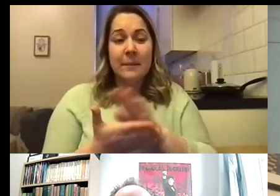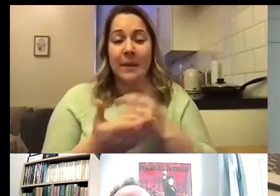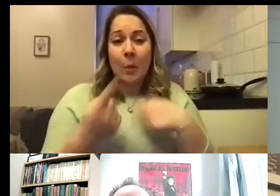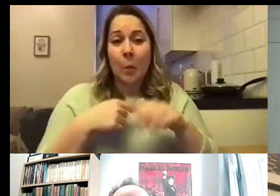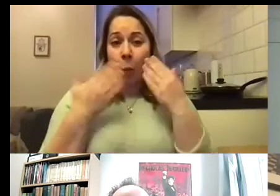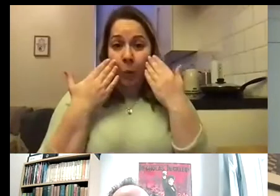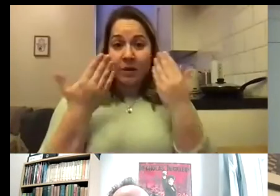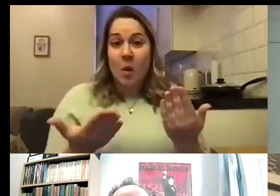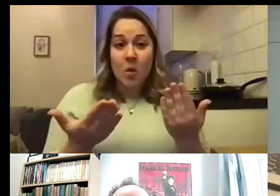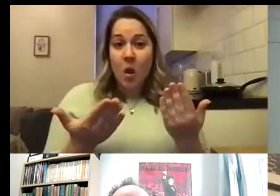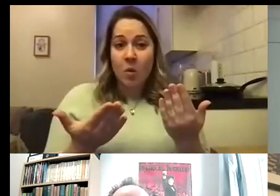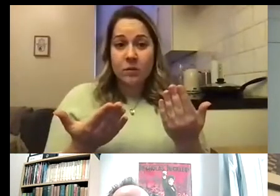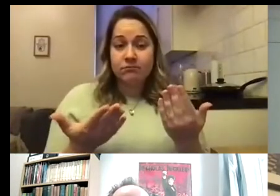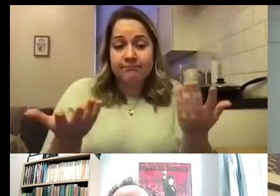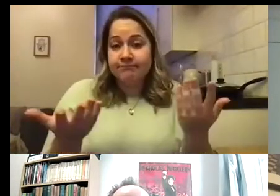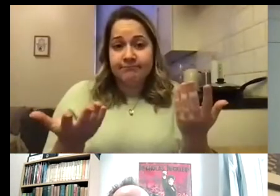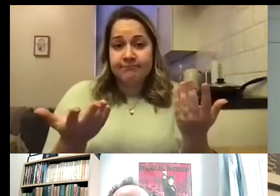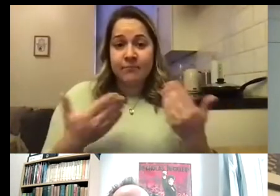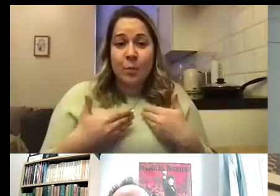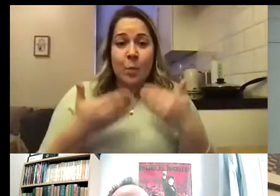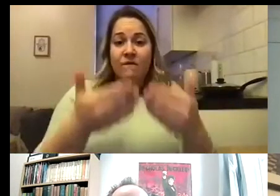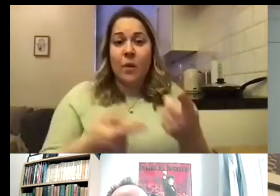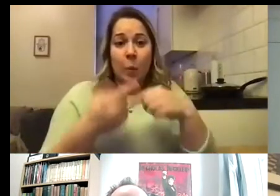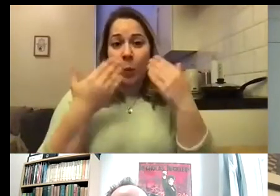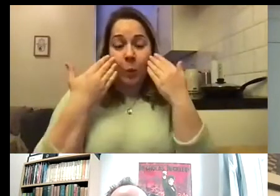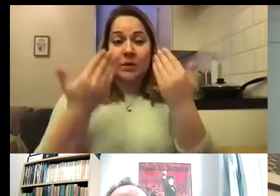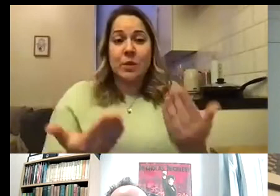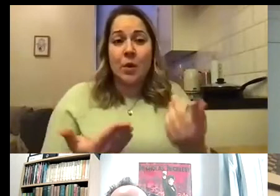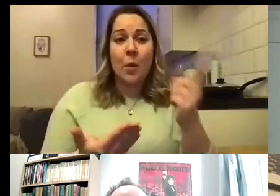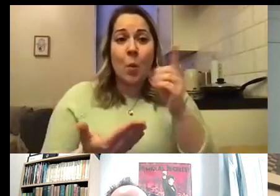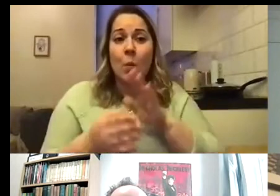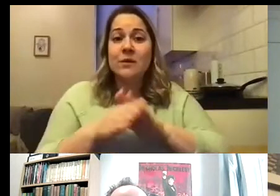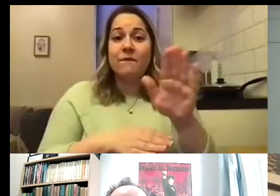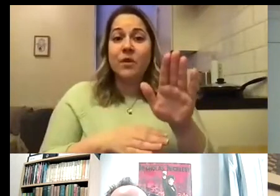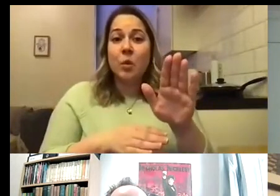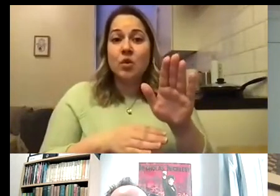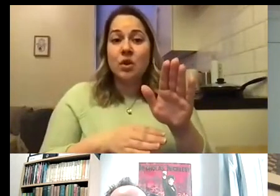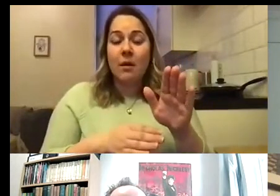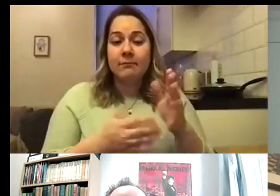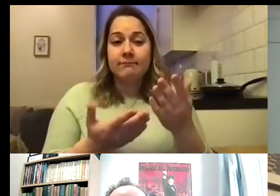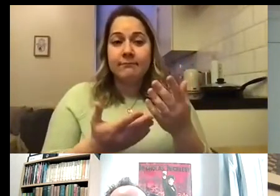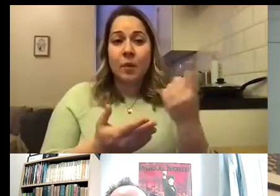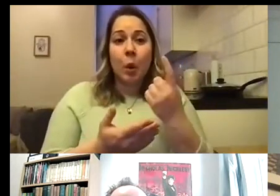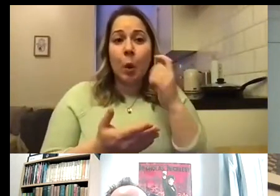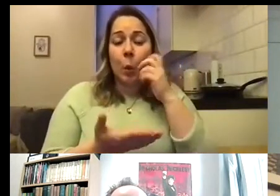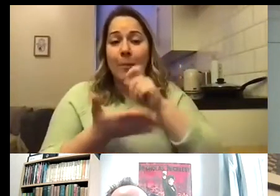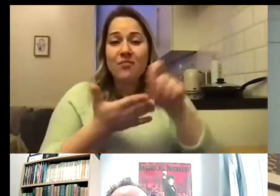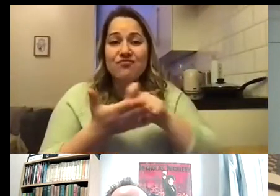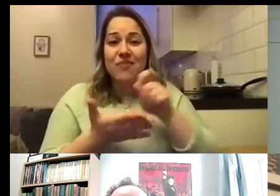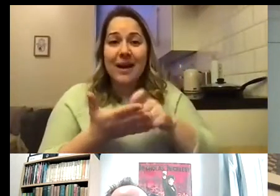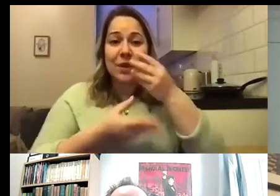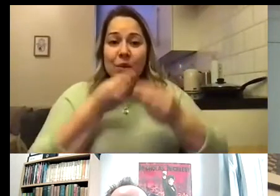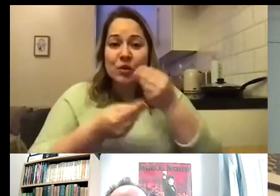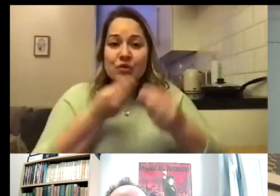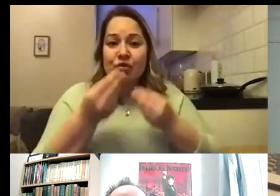going completely on the question that I was asking around what is the future of dissent and who will be writing these stories and whose